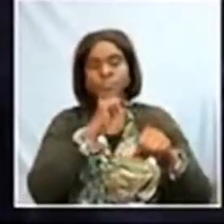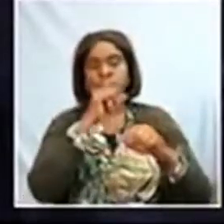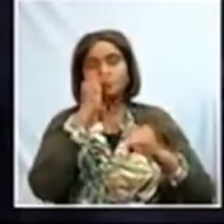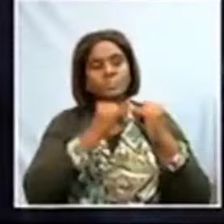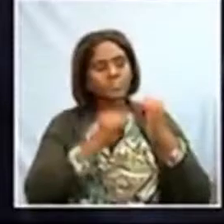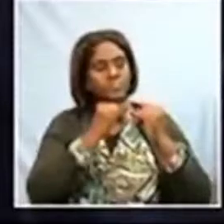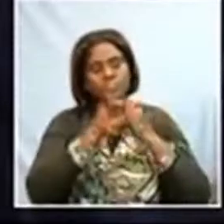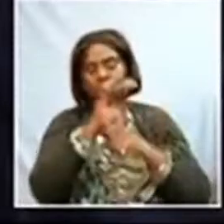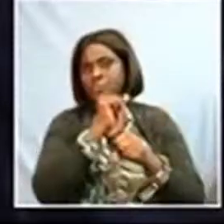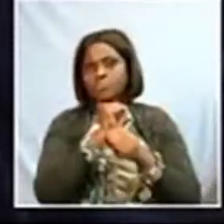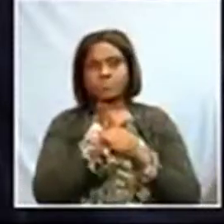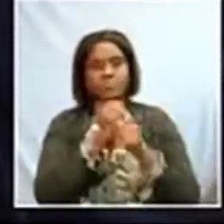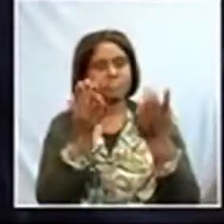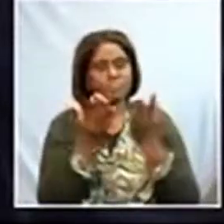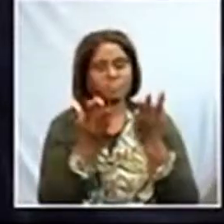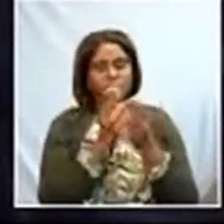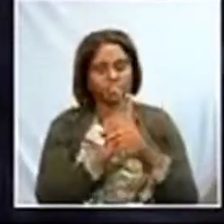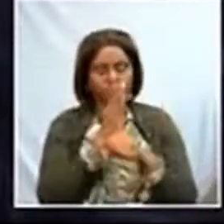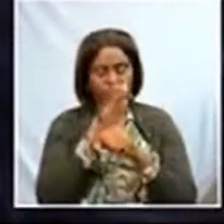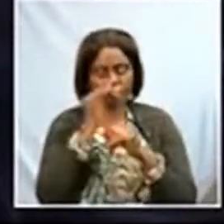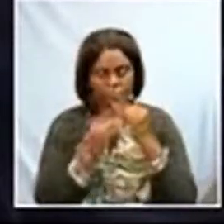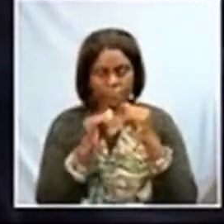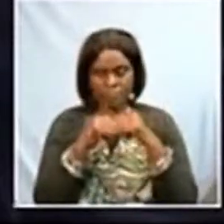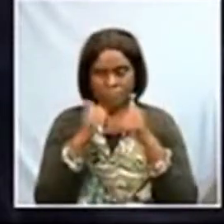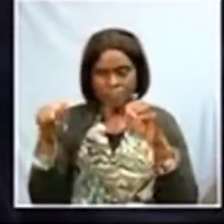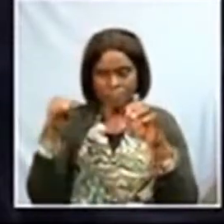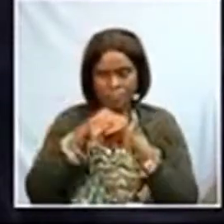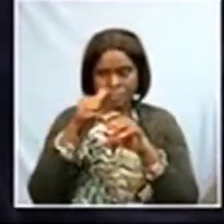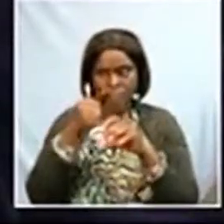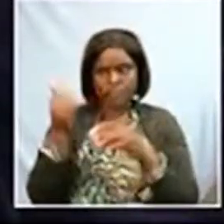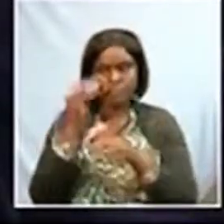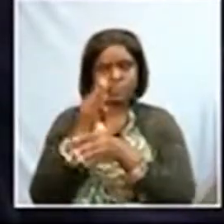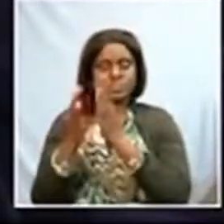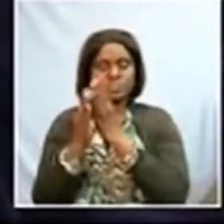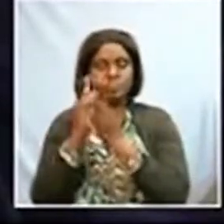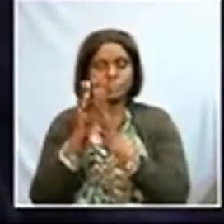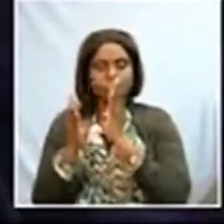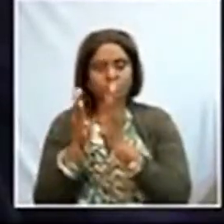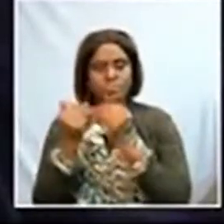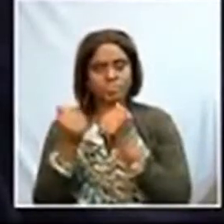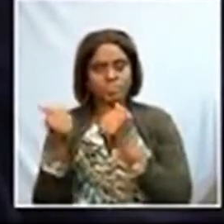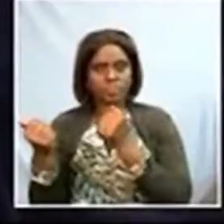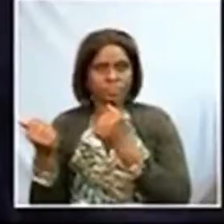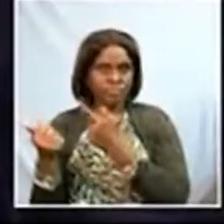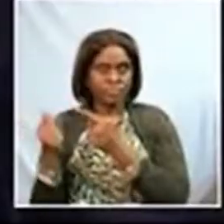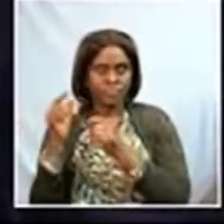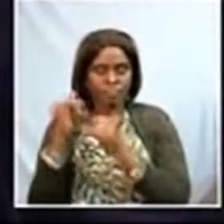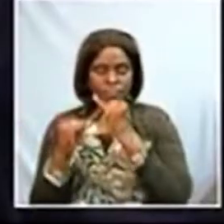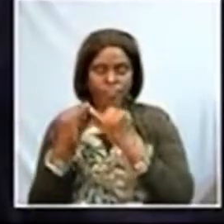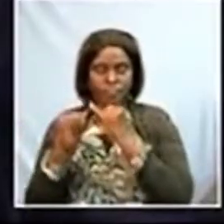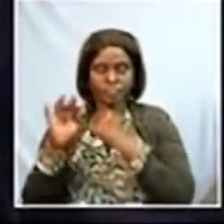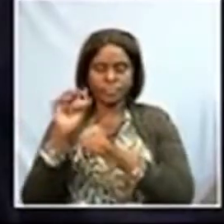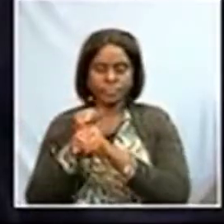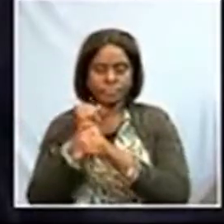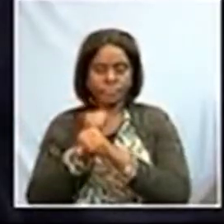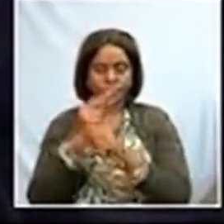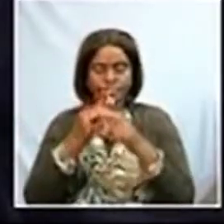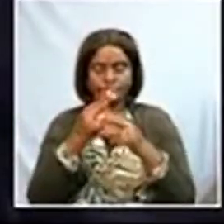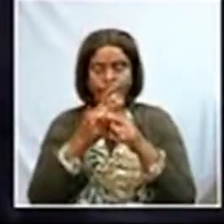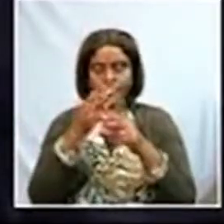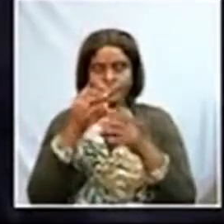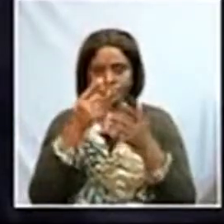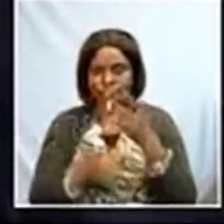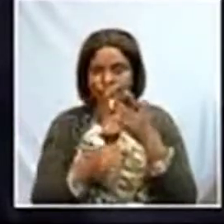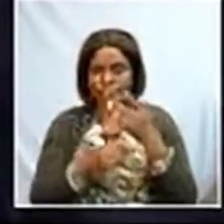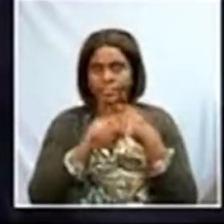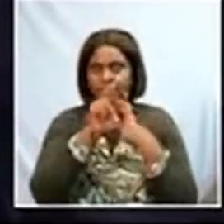work. And then we engaged another contractor to complete the works by the name of